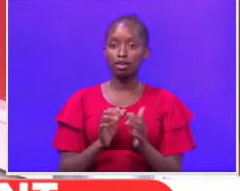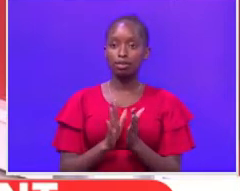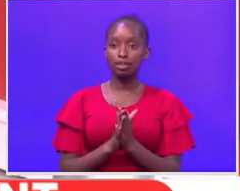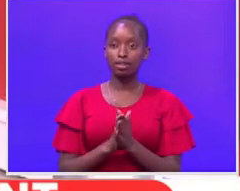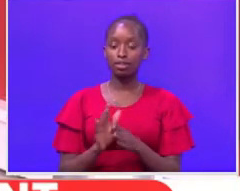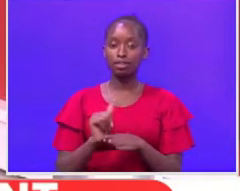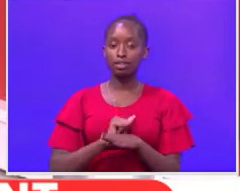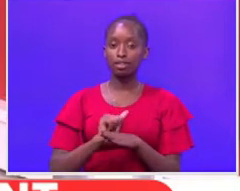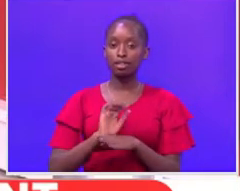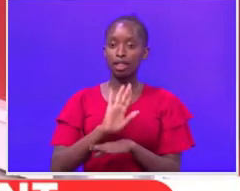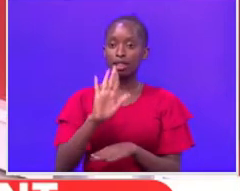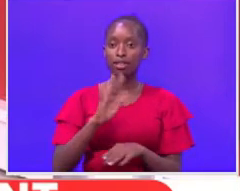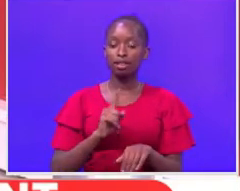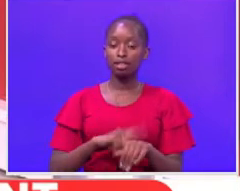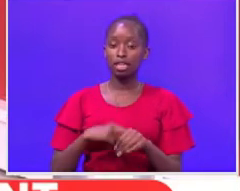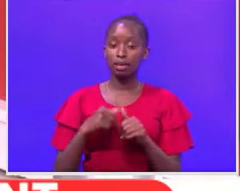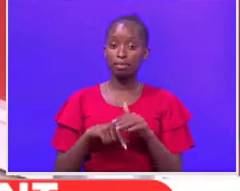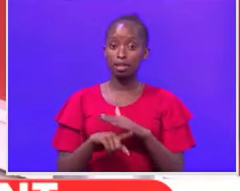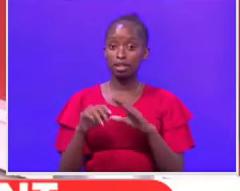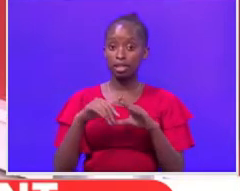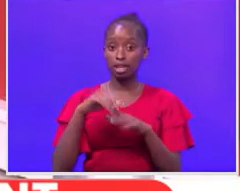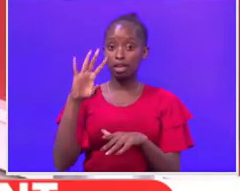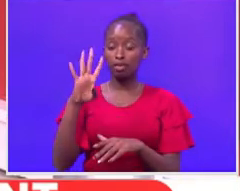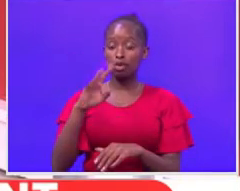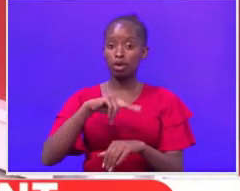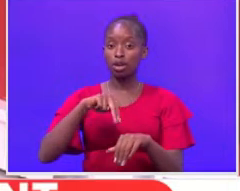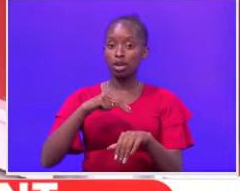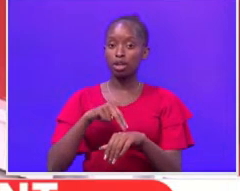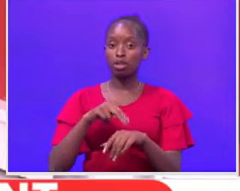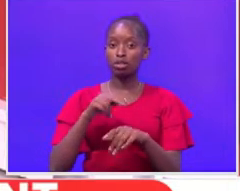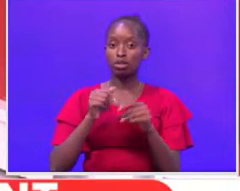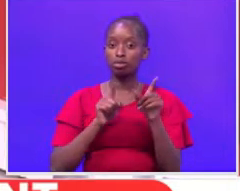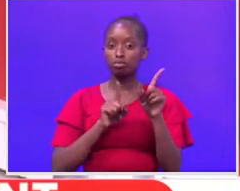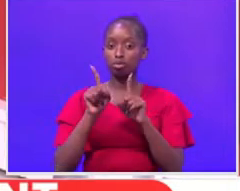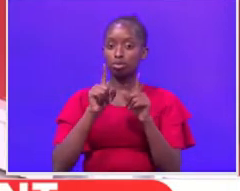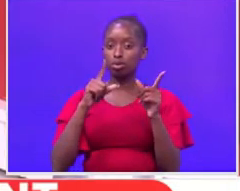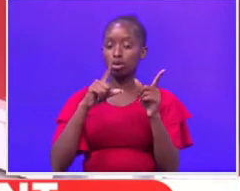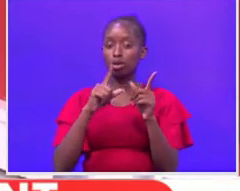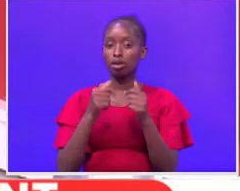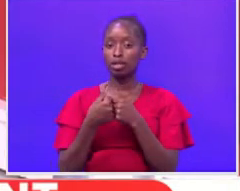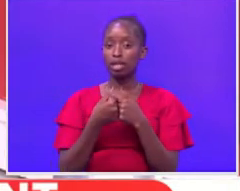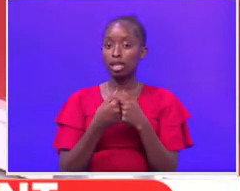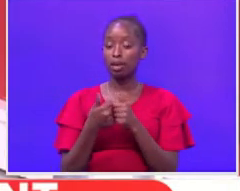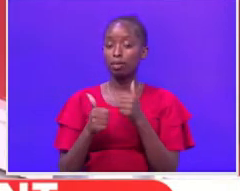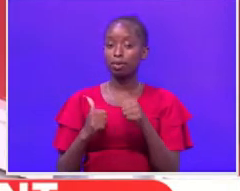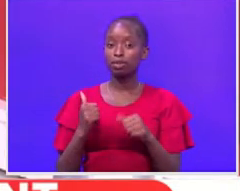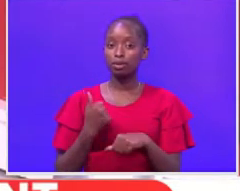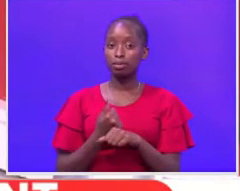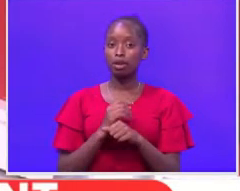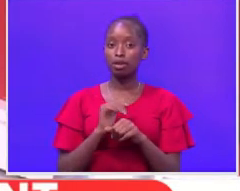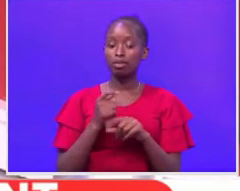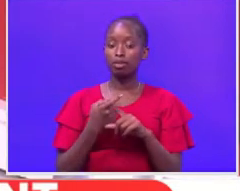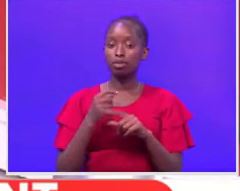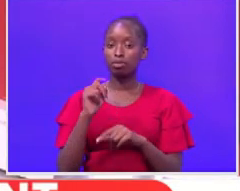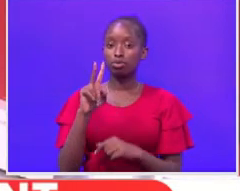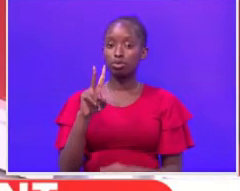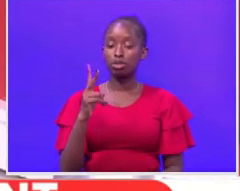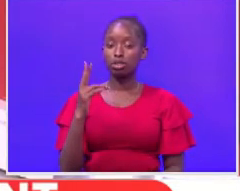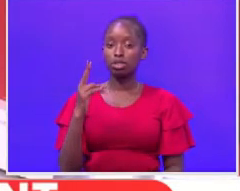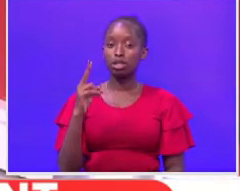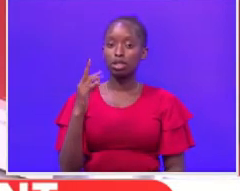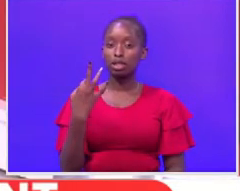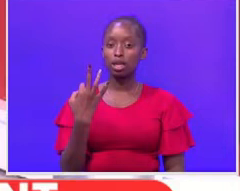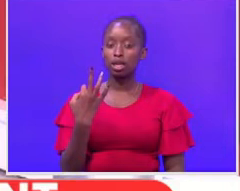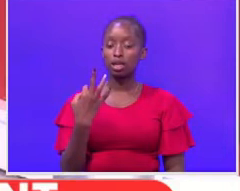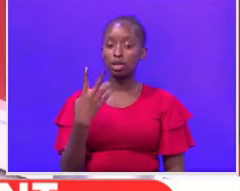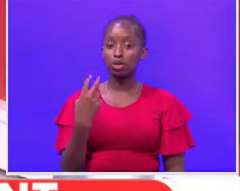residential training as they gear up for the Four Nations tournament scheduled to take place from March 23rd to 26th in Malawi. It is